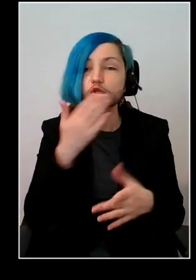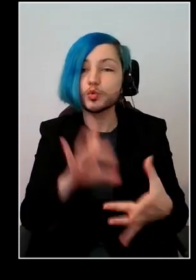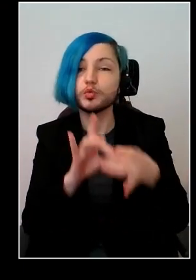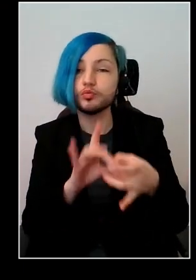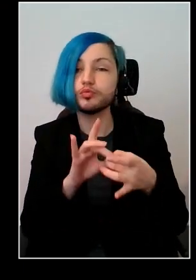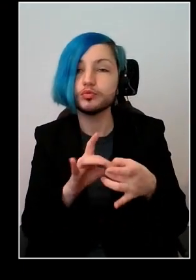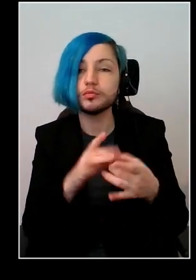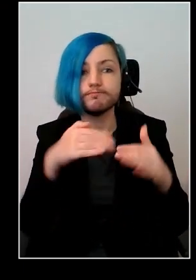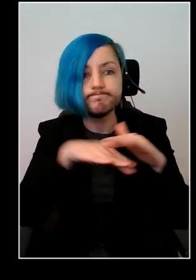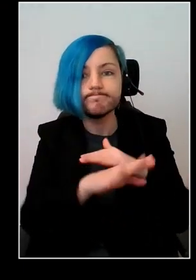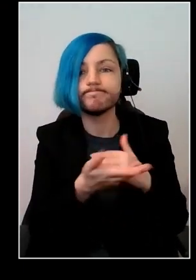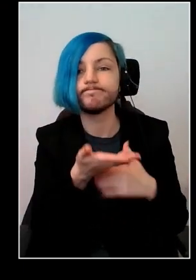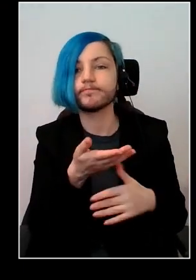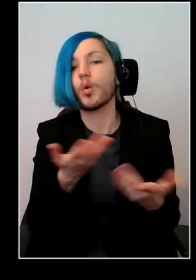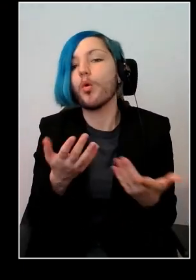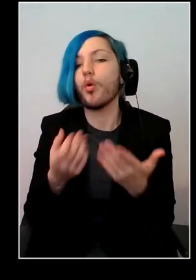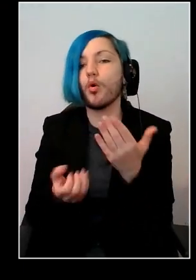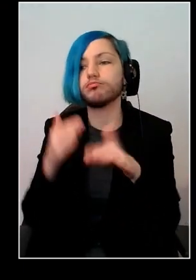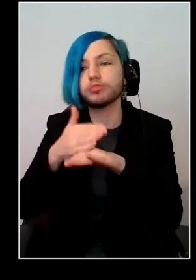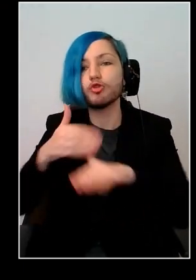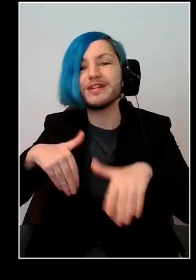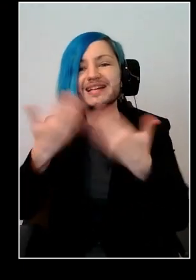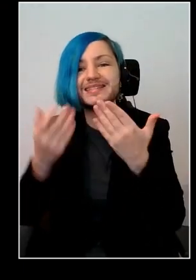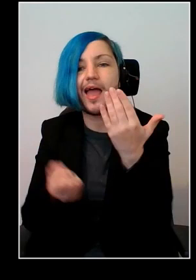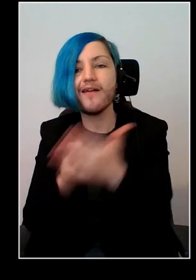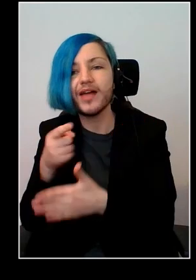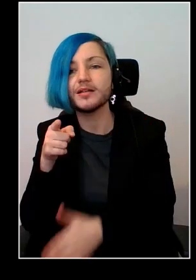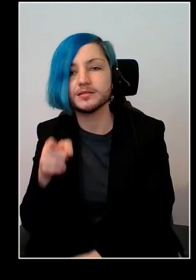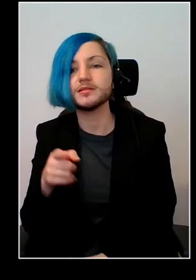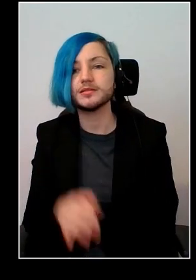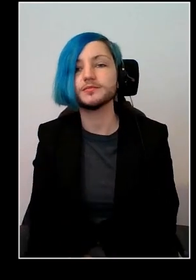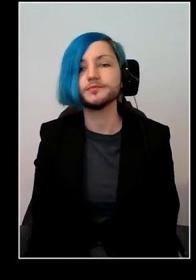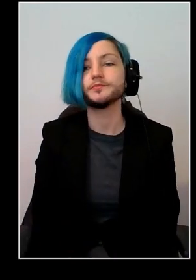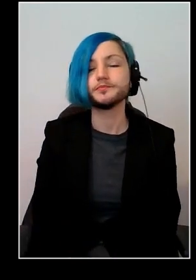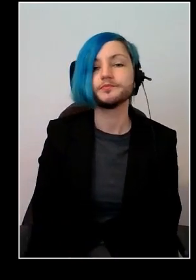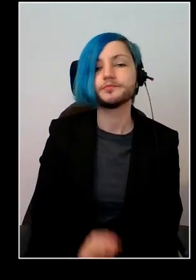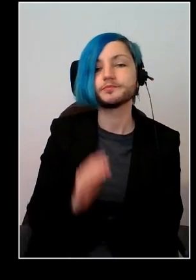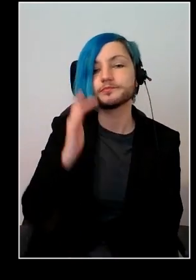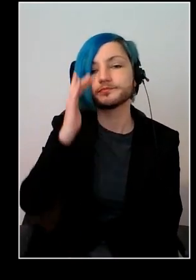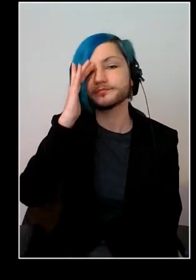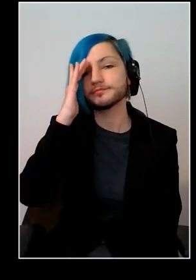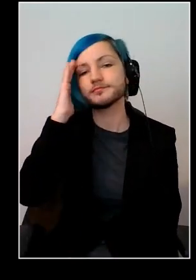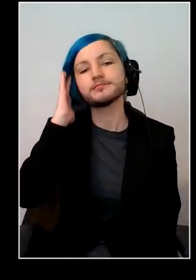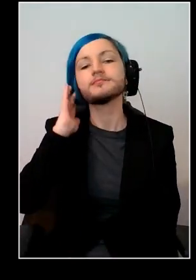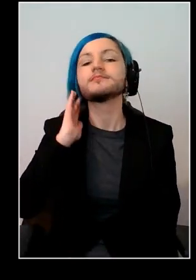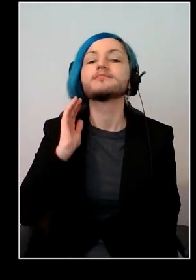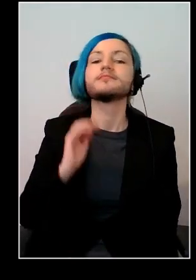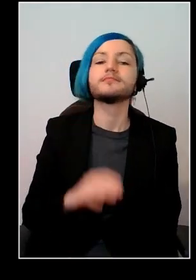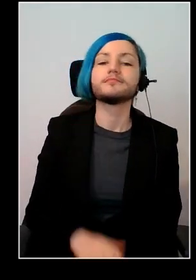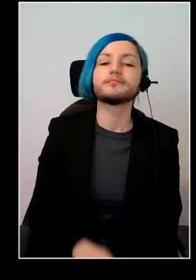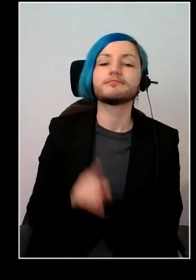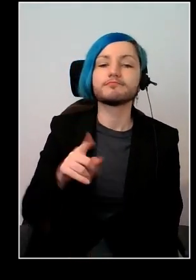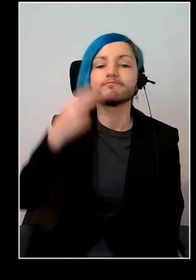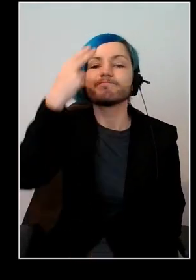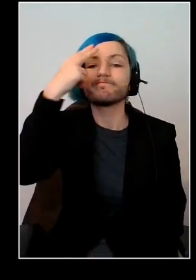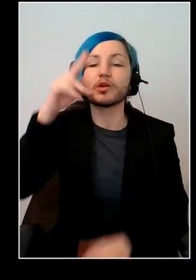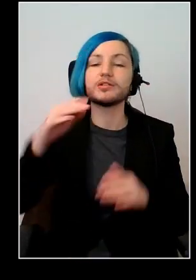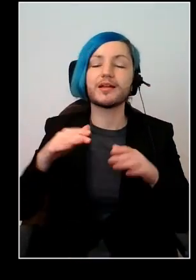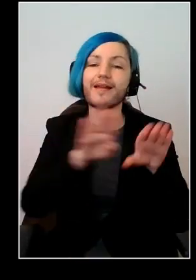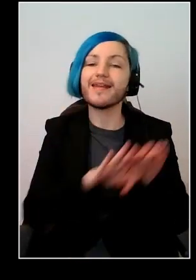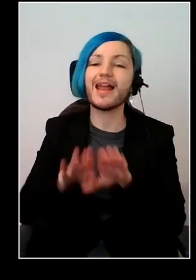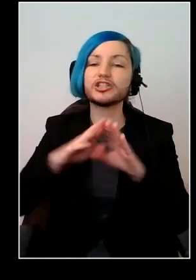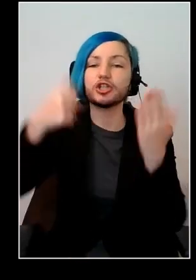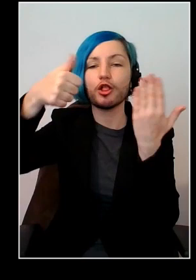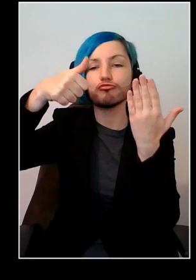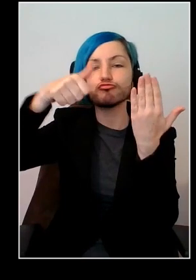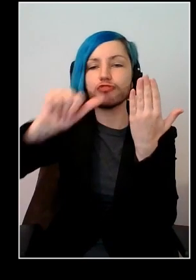or at one of the many career events she attends. She was named National Runner-Up in the